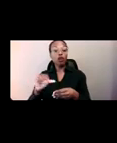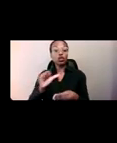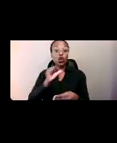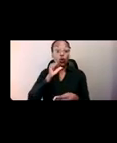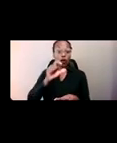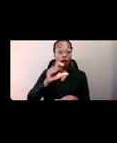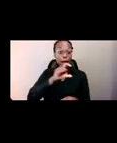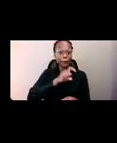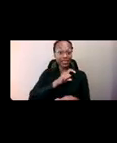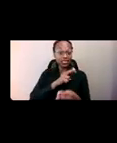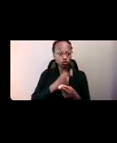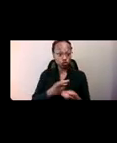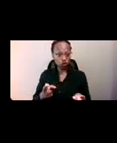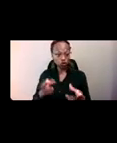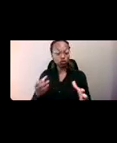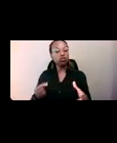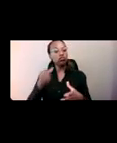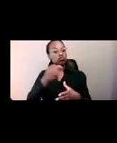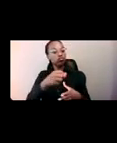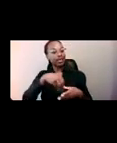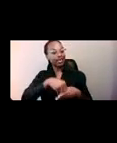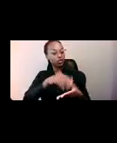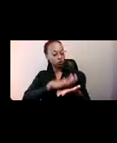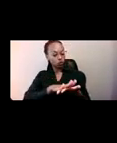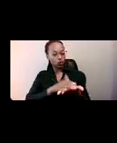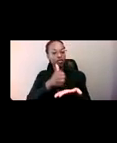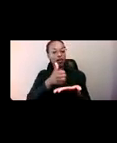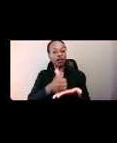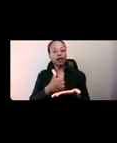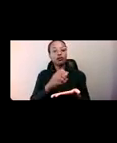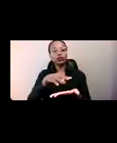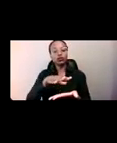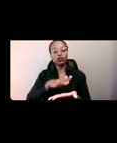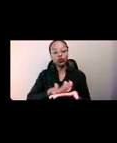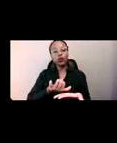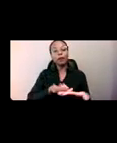will actually make them healthier, safer, and more equitable.